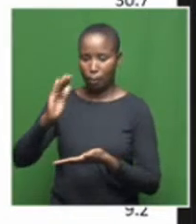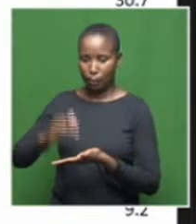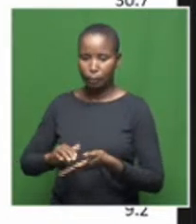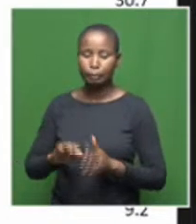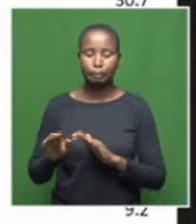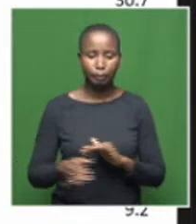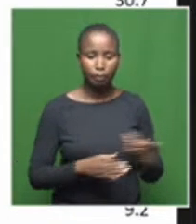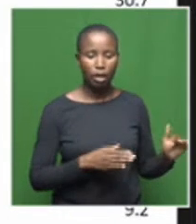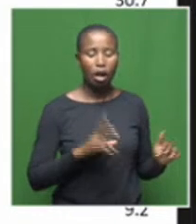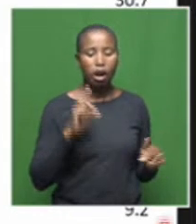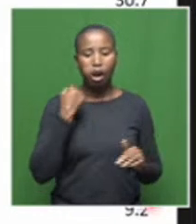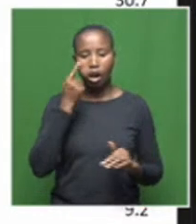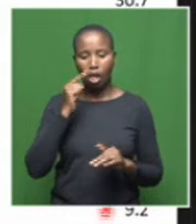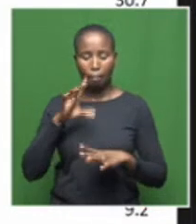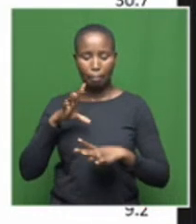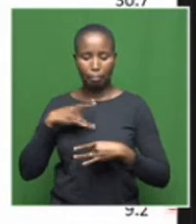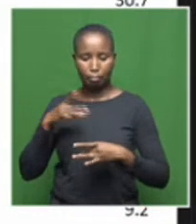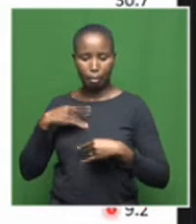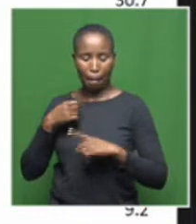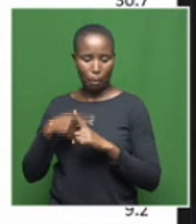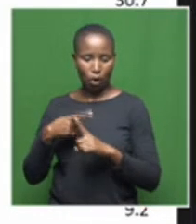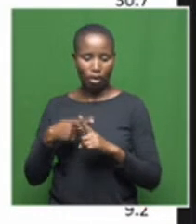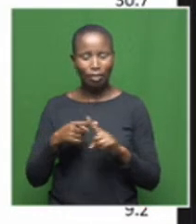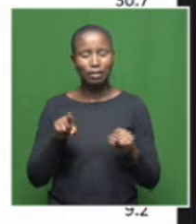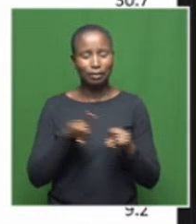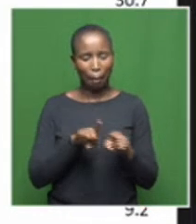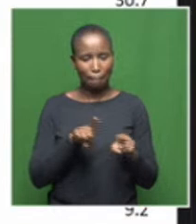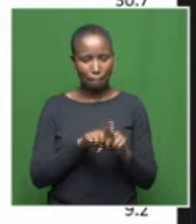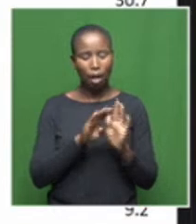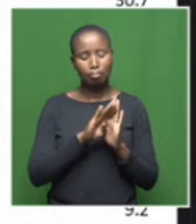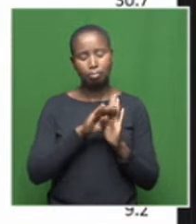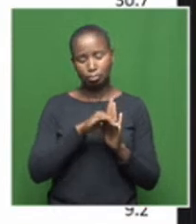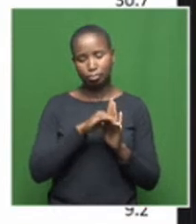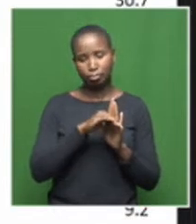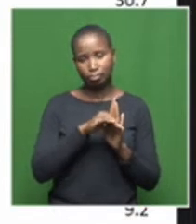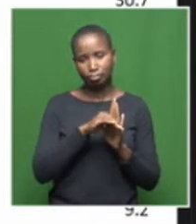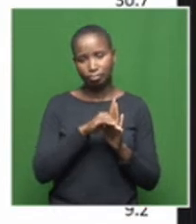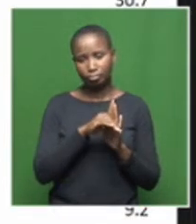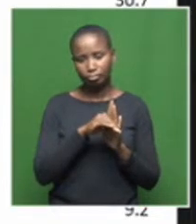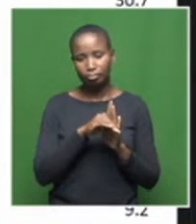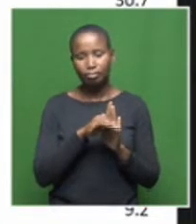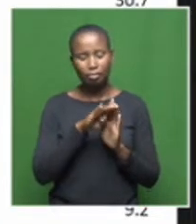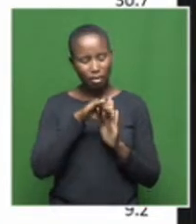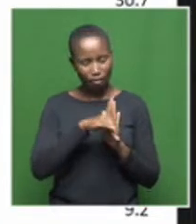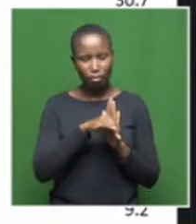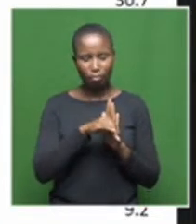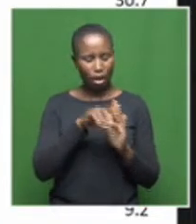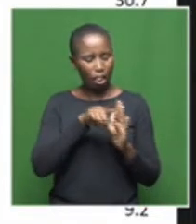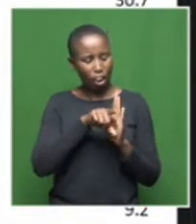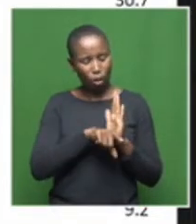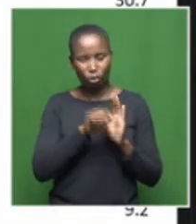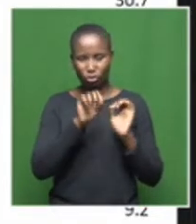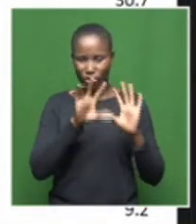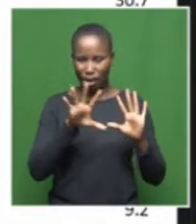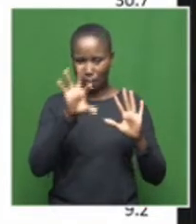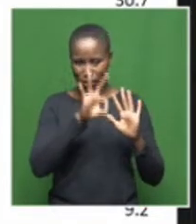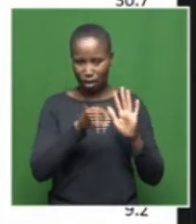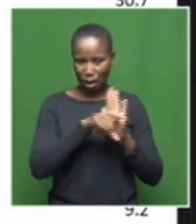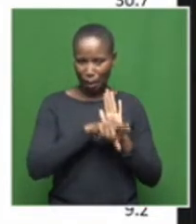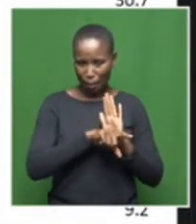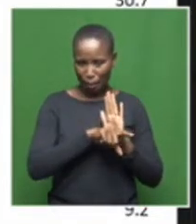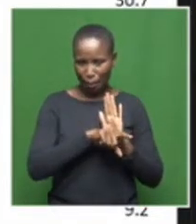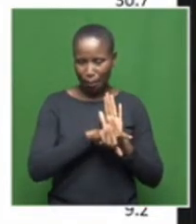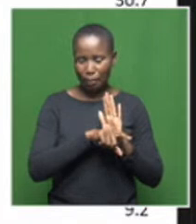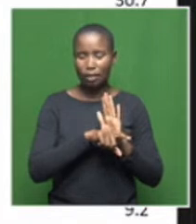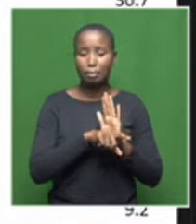slowly coming down, and I think in this past week was the first time that we've come down below 10% since the fourth wave. So